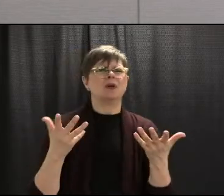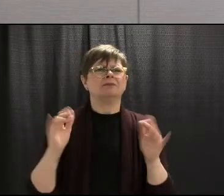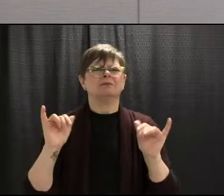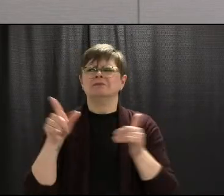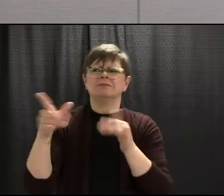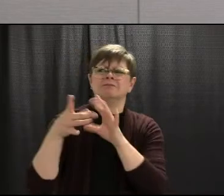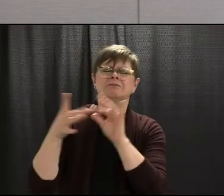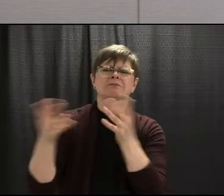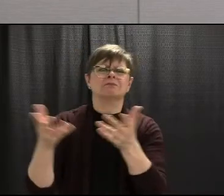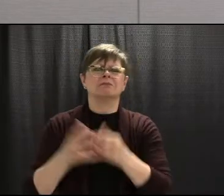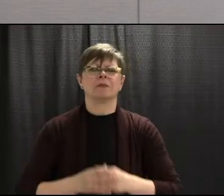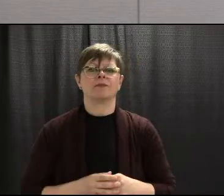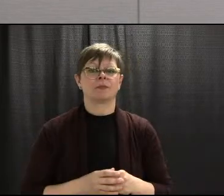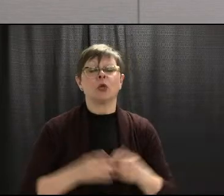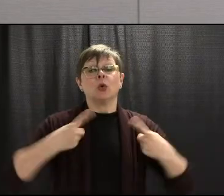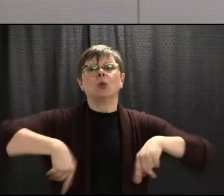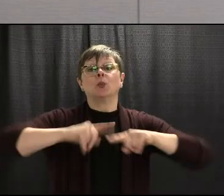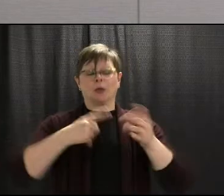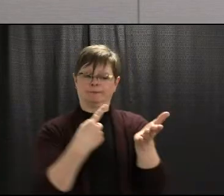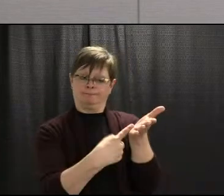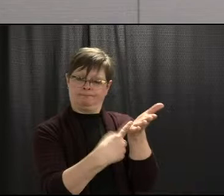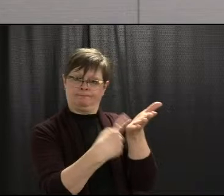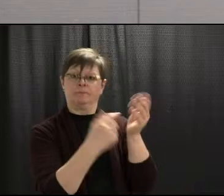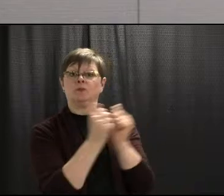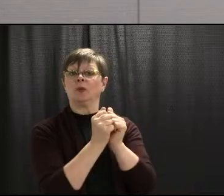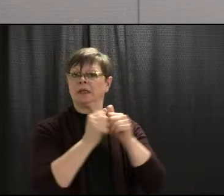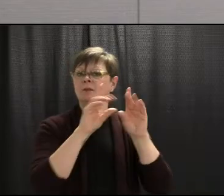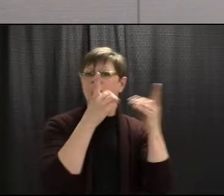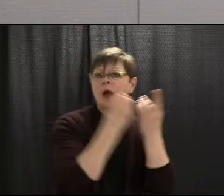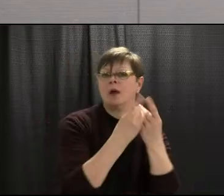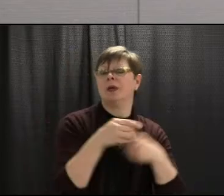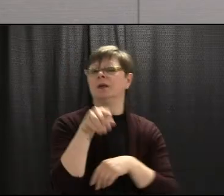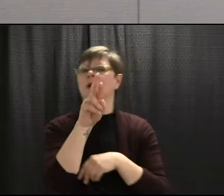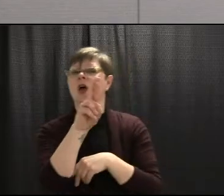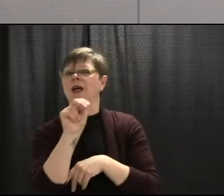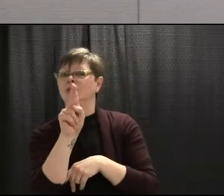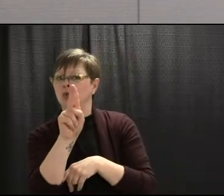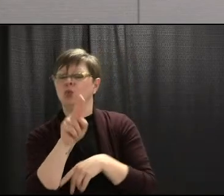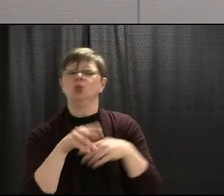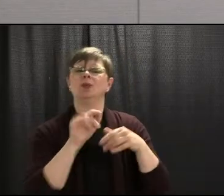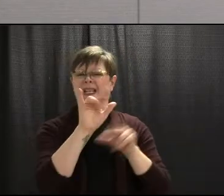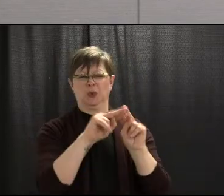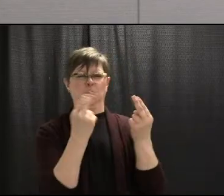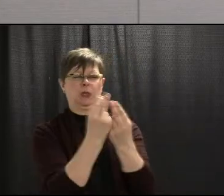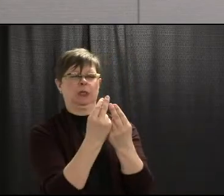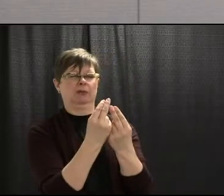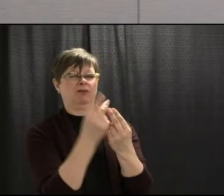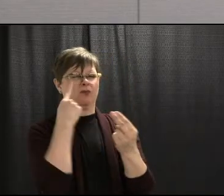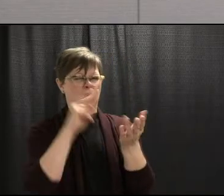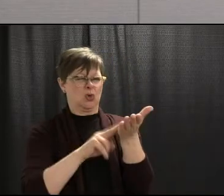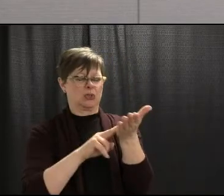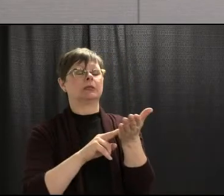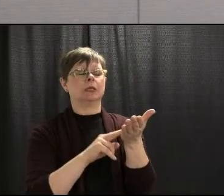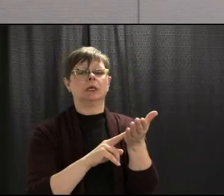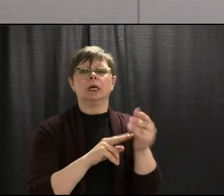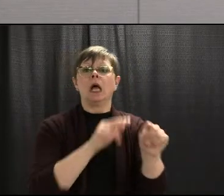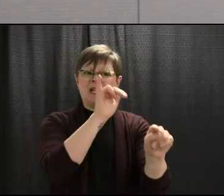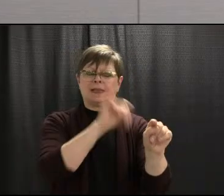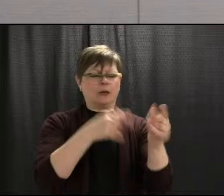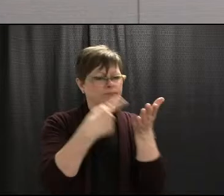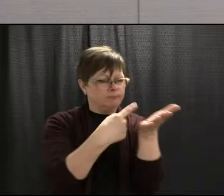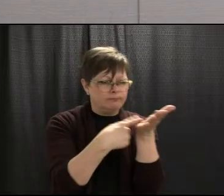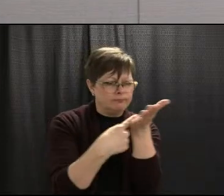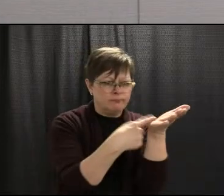there were consultations with the department and the RNU on this. Prior to the announcement, I'd actually